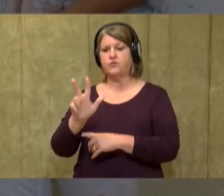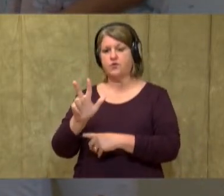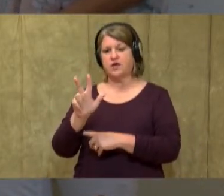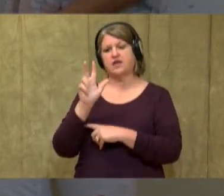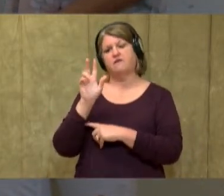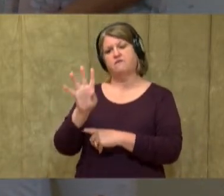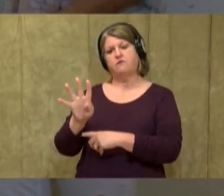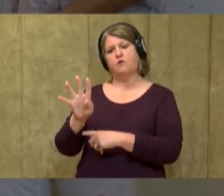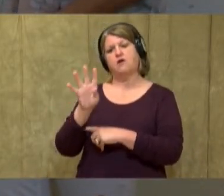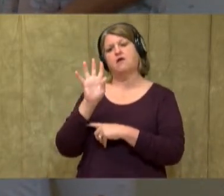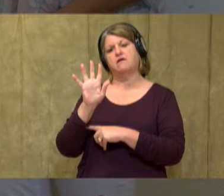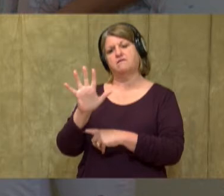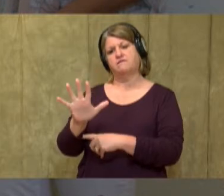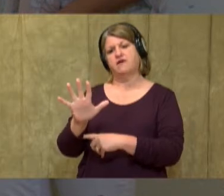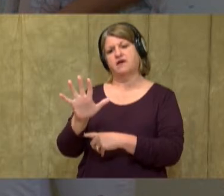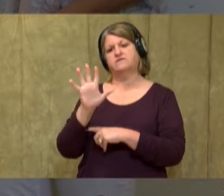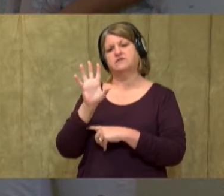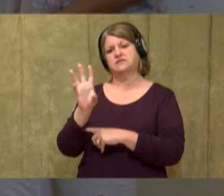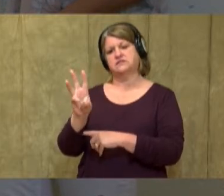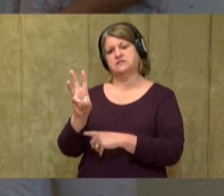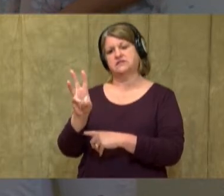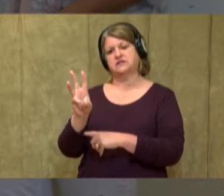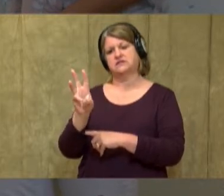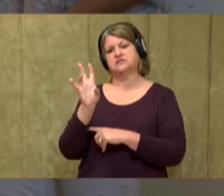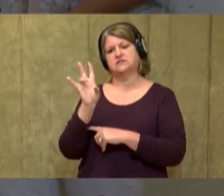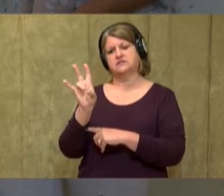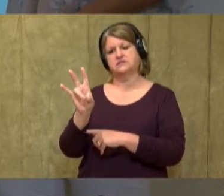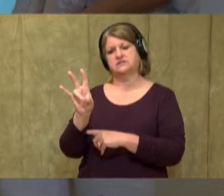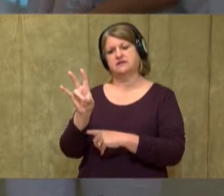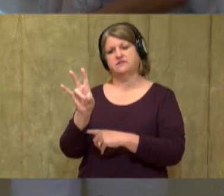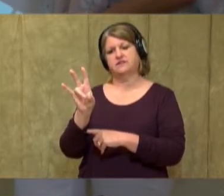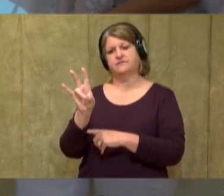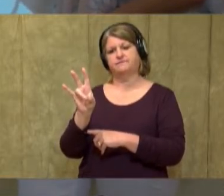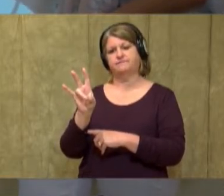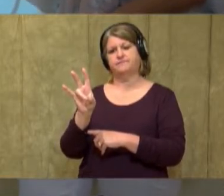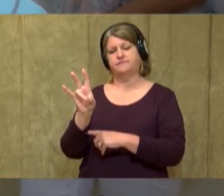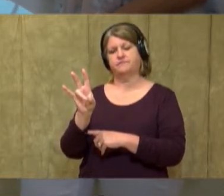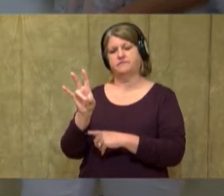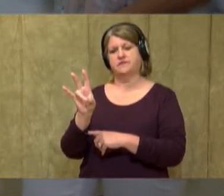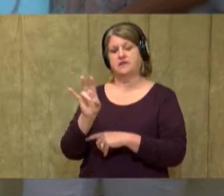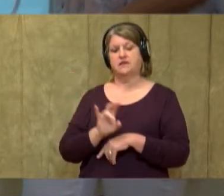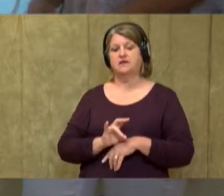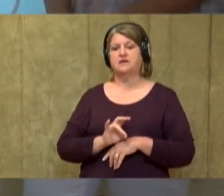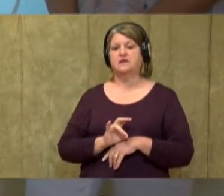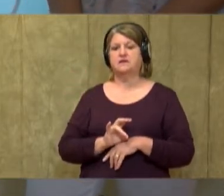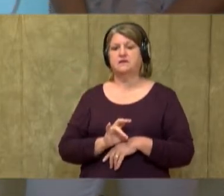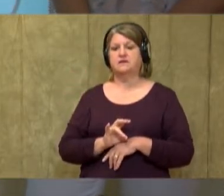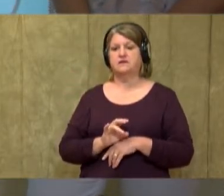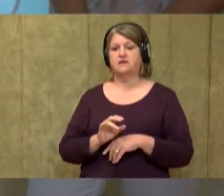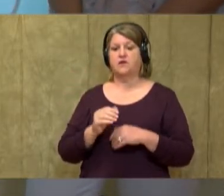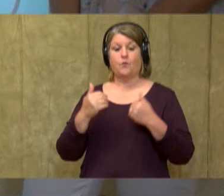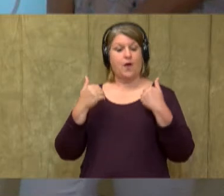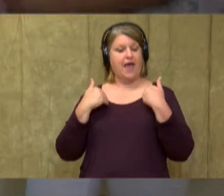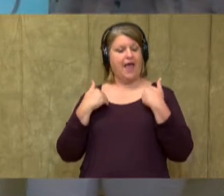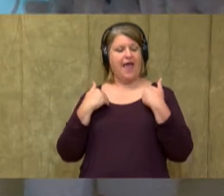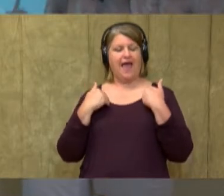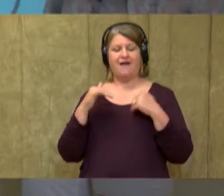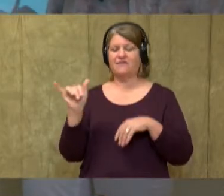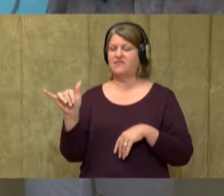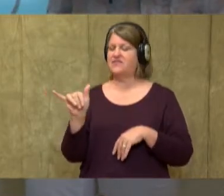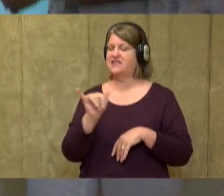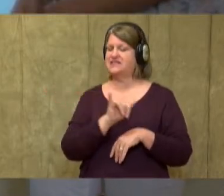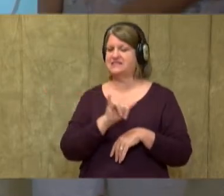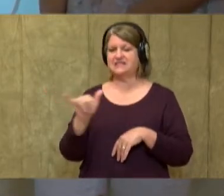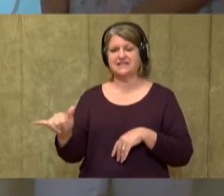3, 4, 5, 6, 7. We got the same sum doing it